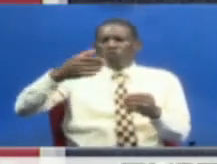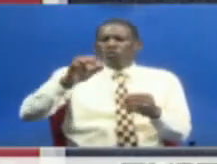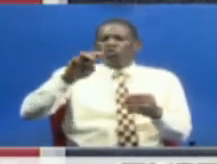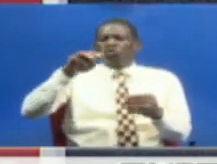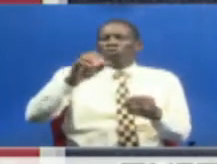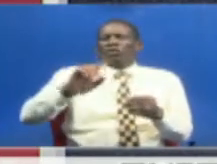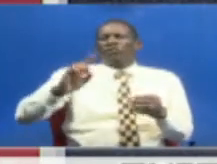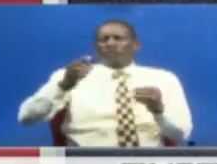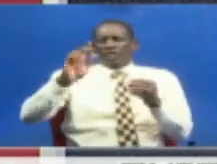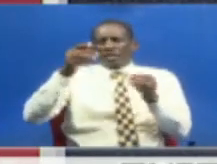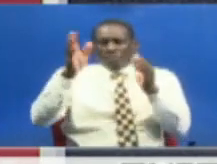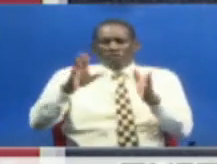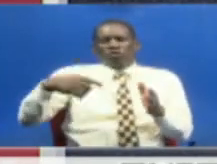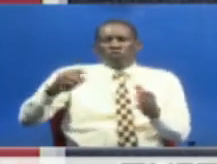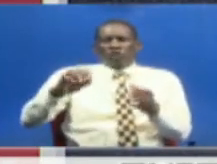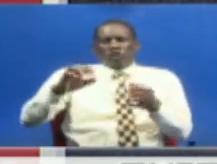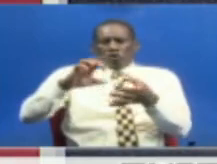in